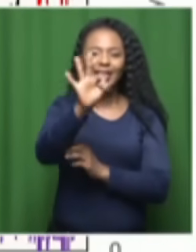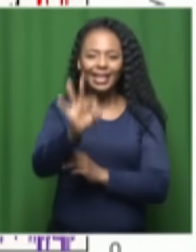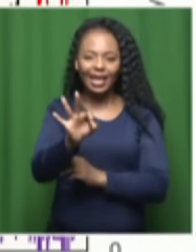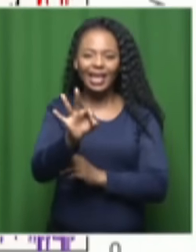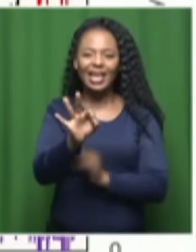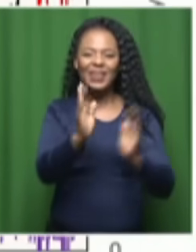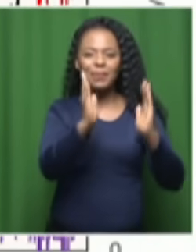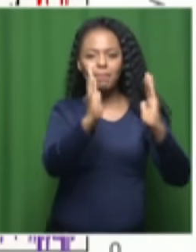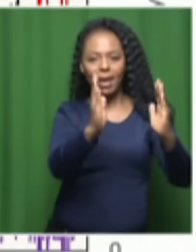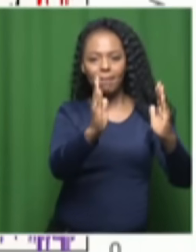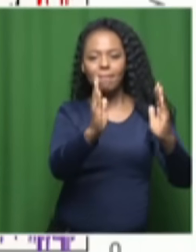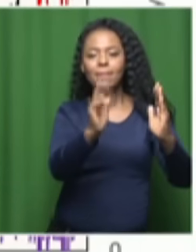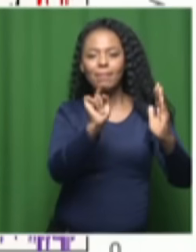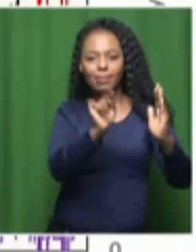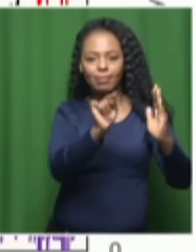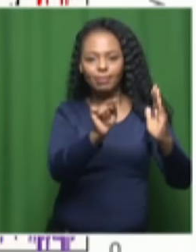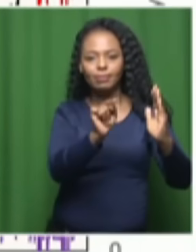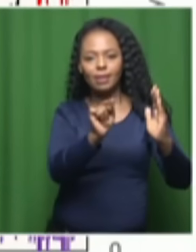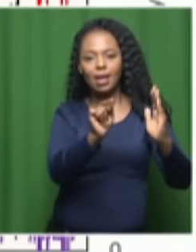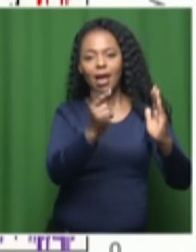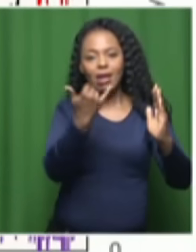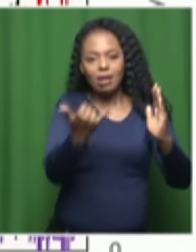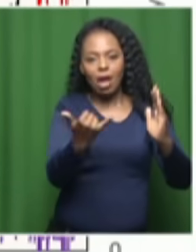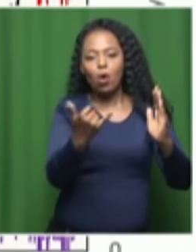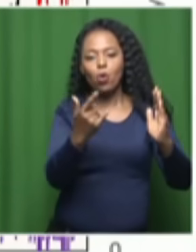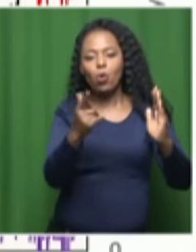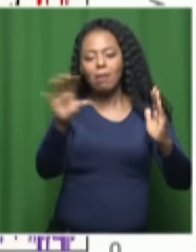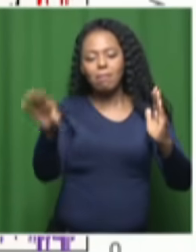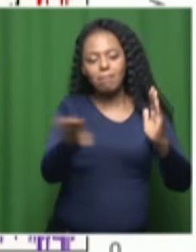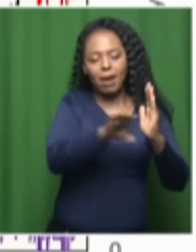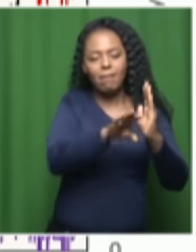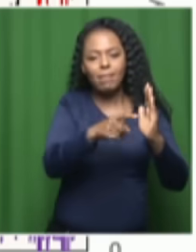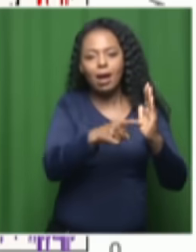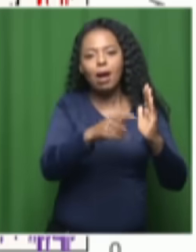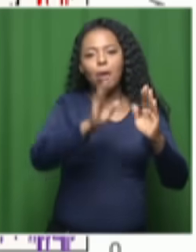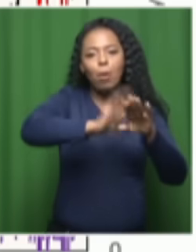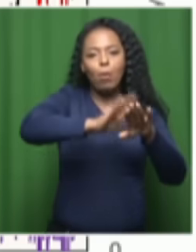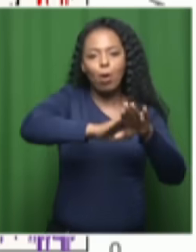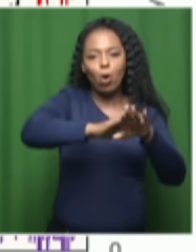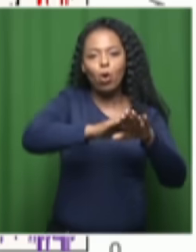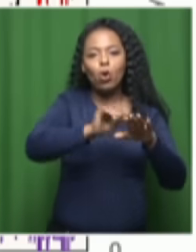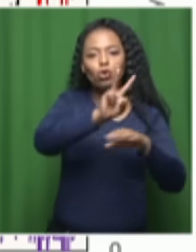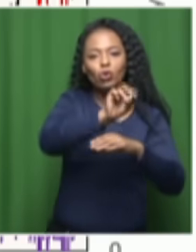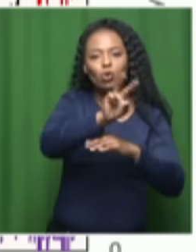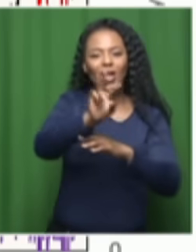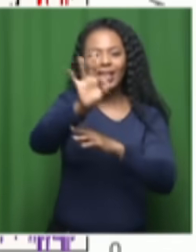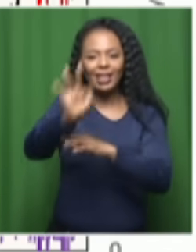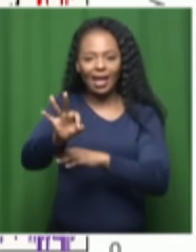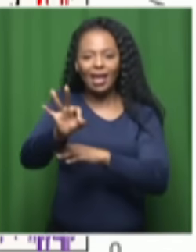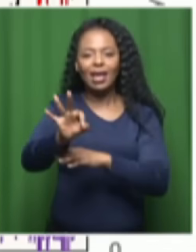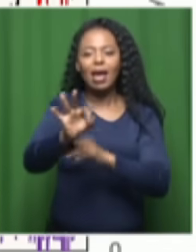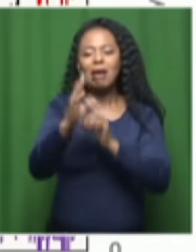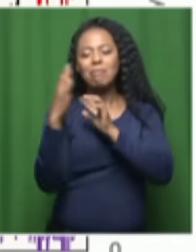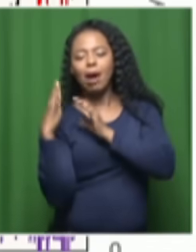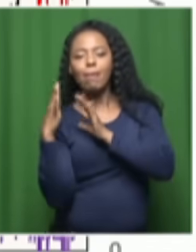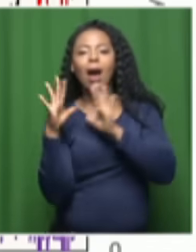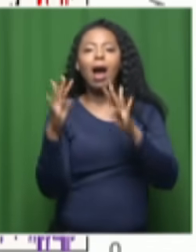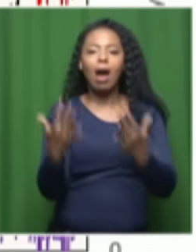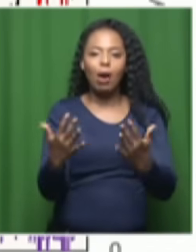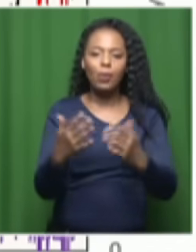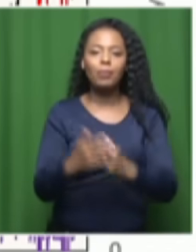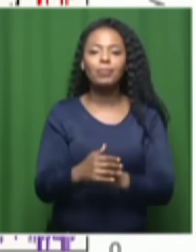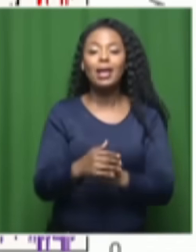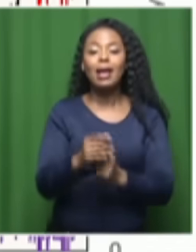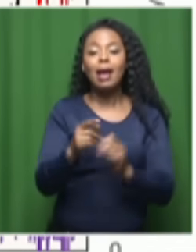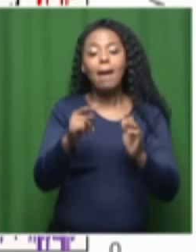So we've taken one of those caterpillars and expanded them, and we're looking at the load for 2023. The black line is what we're